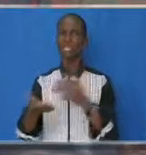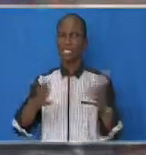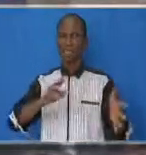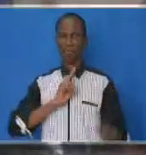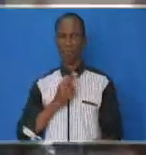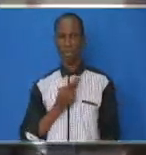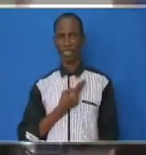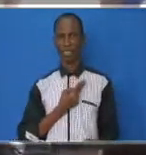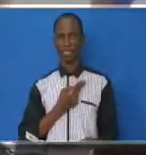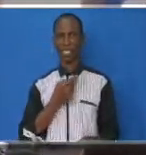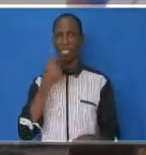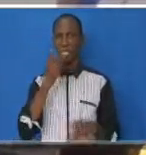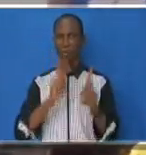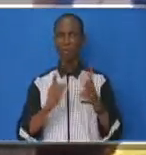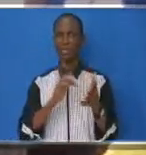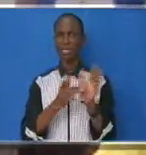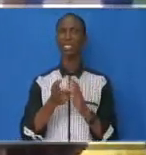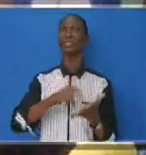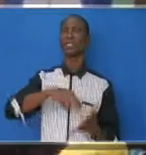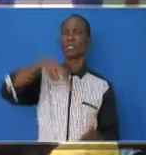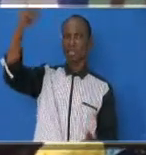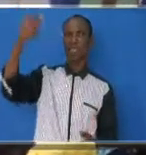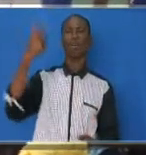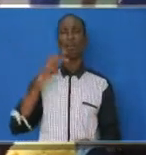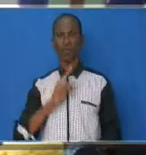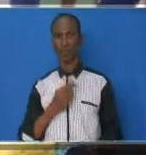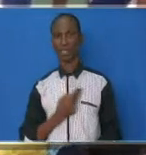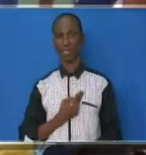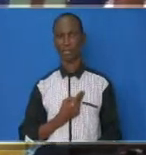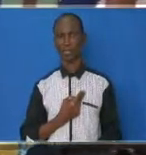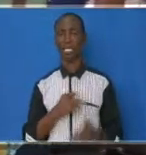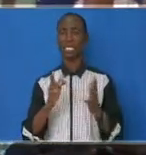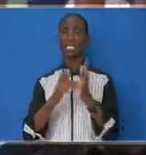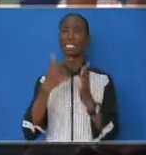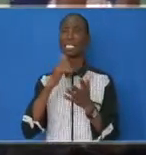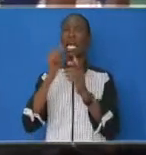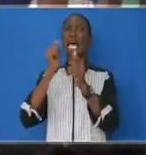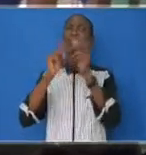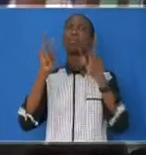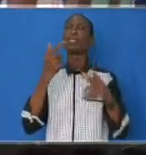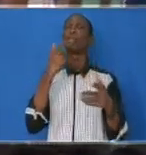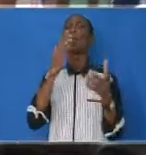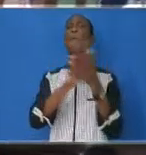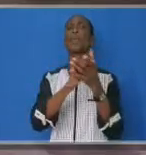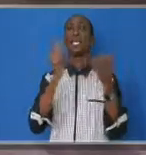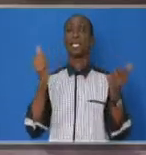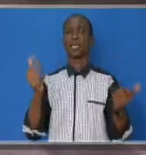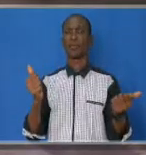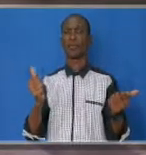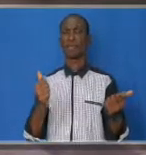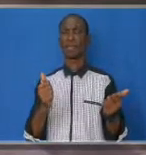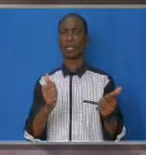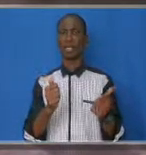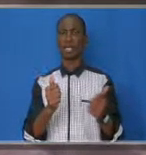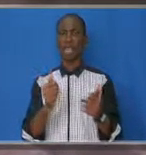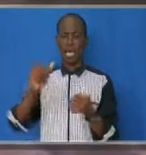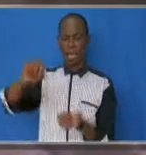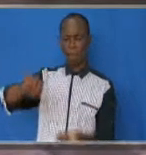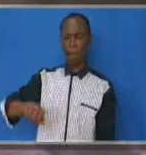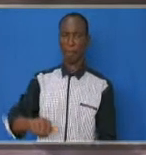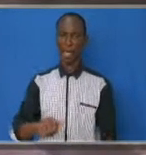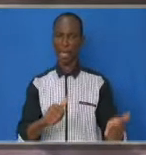that be diligent to present yourself approved to God, a worker